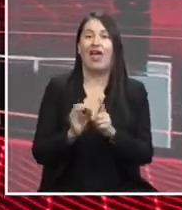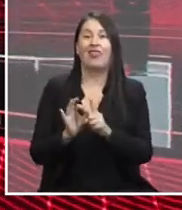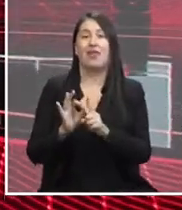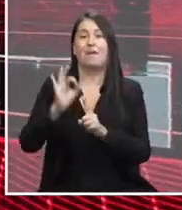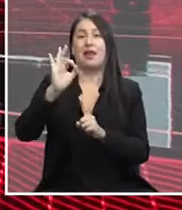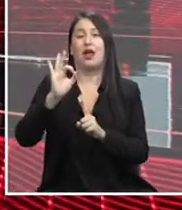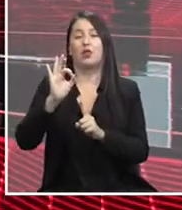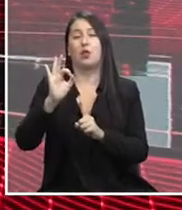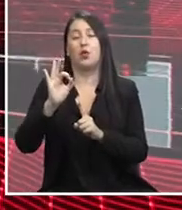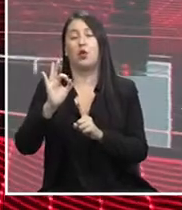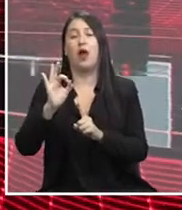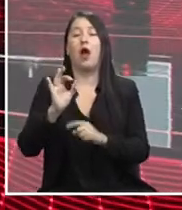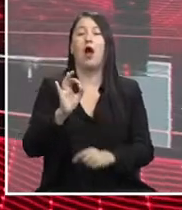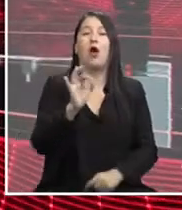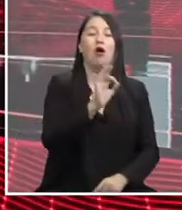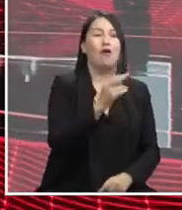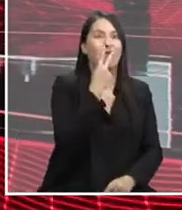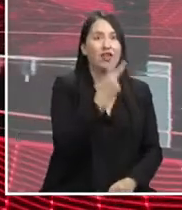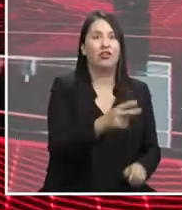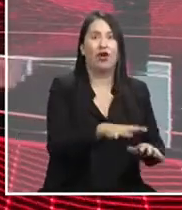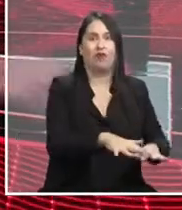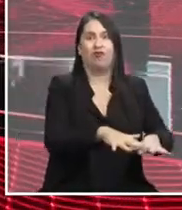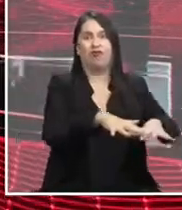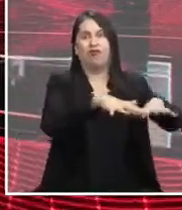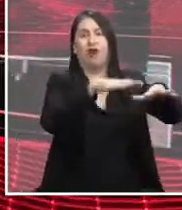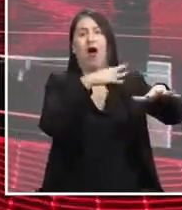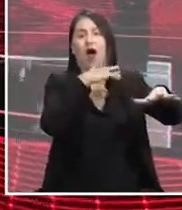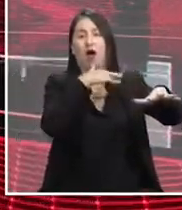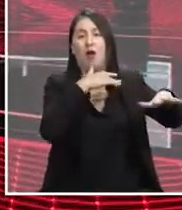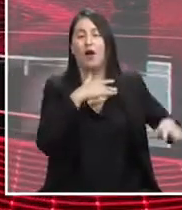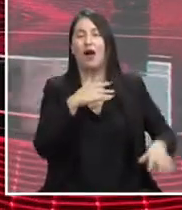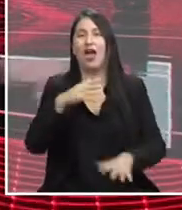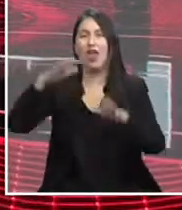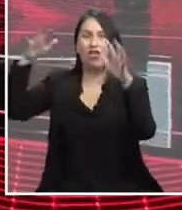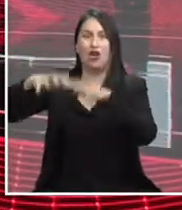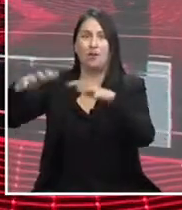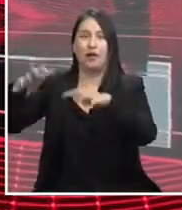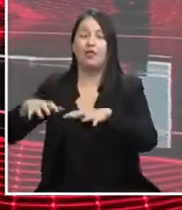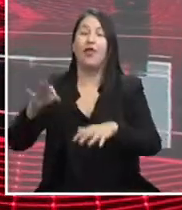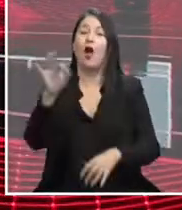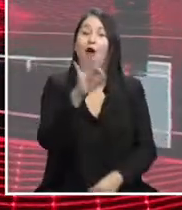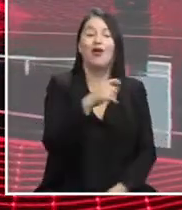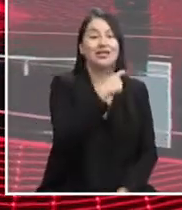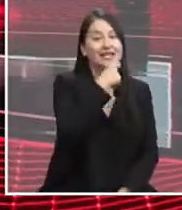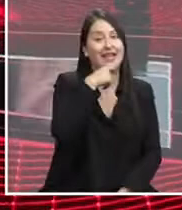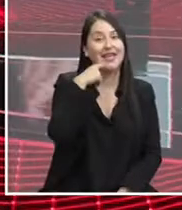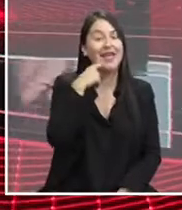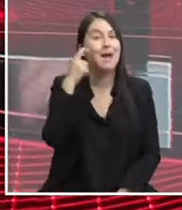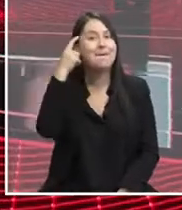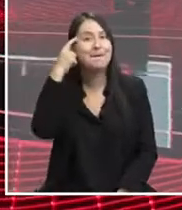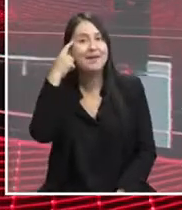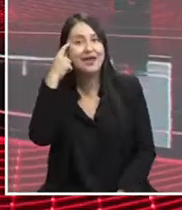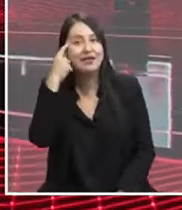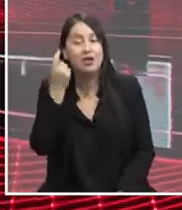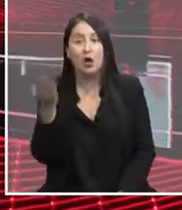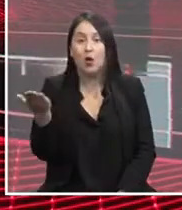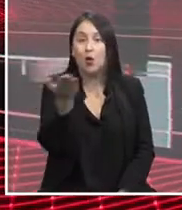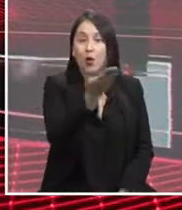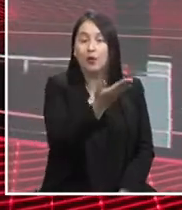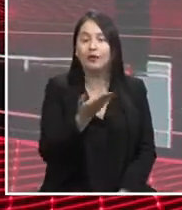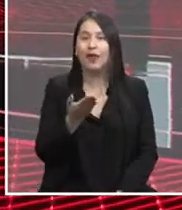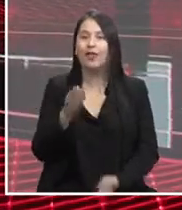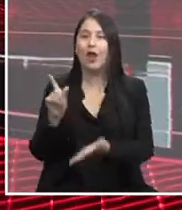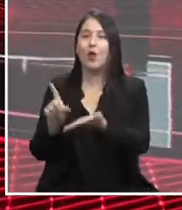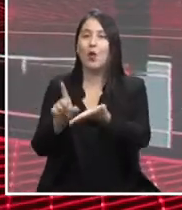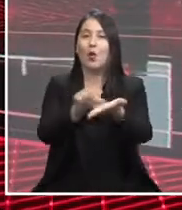or prolonged drought. Take some time to think about the places that matter to you, to feel what it is